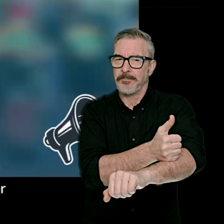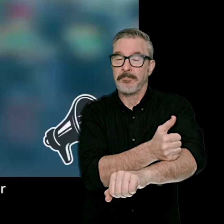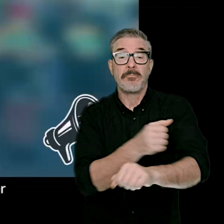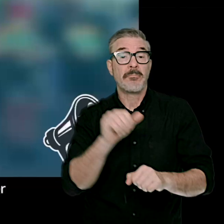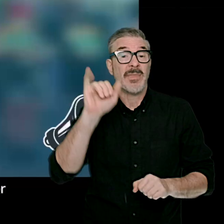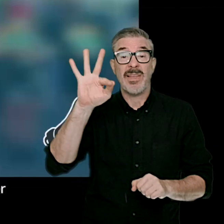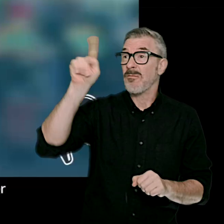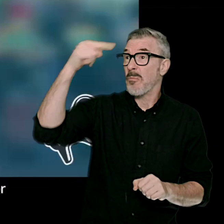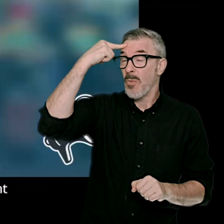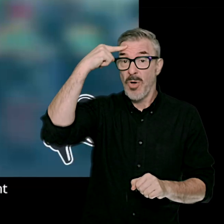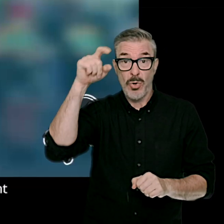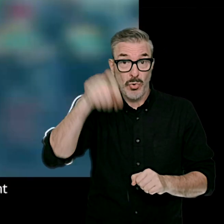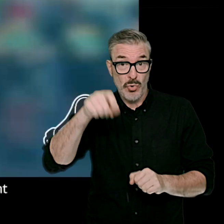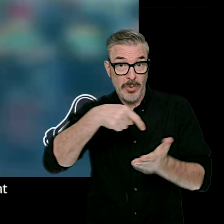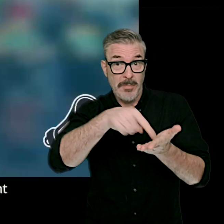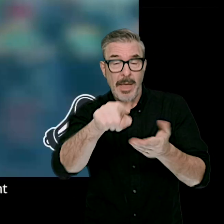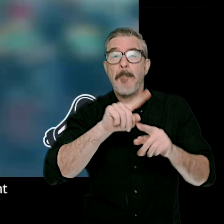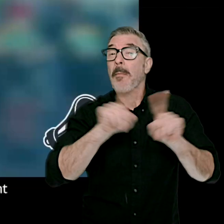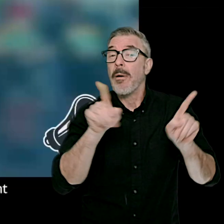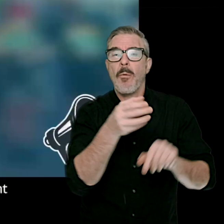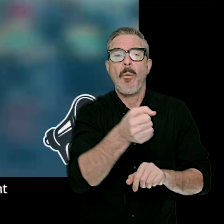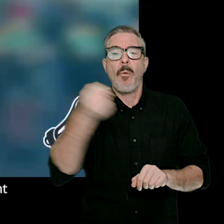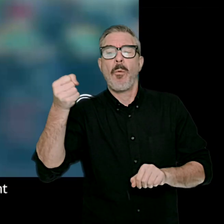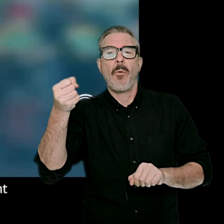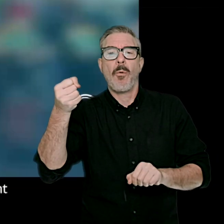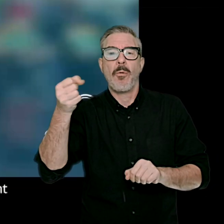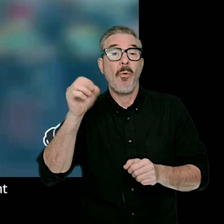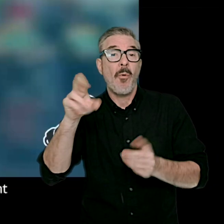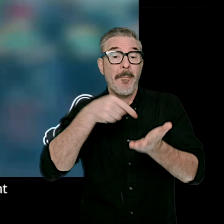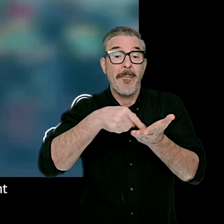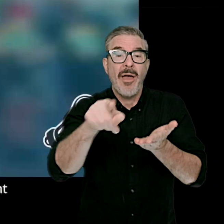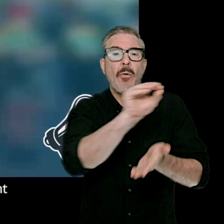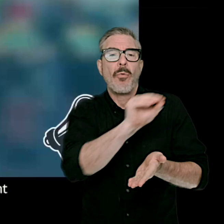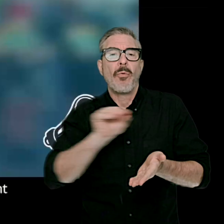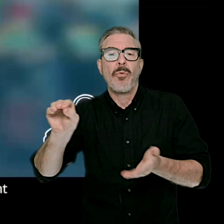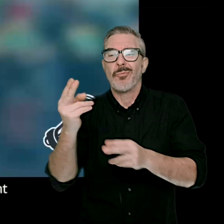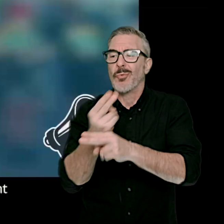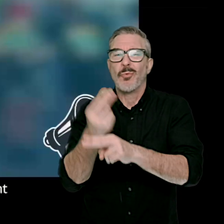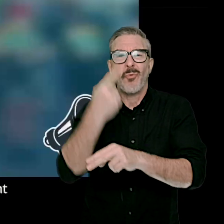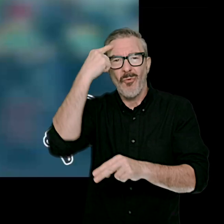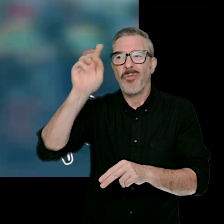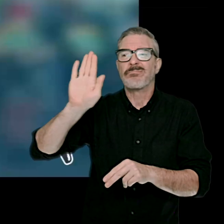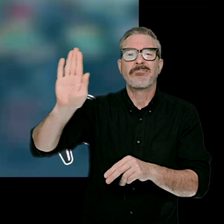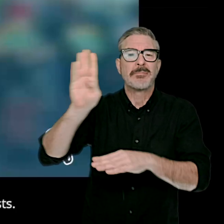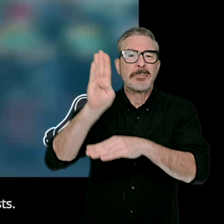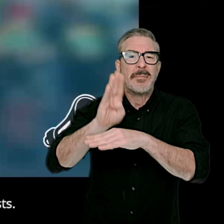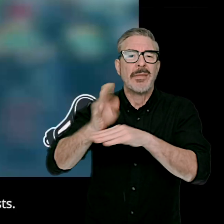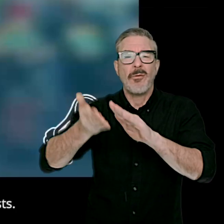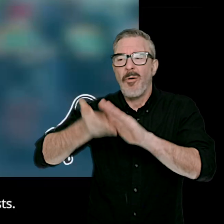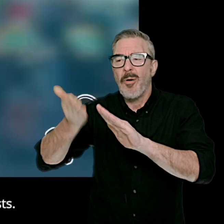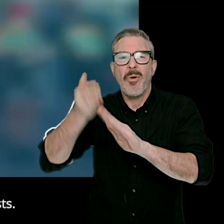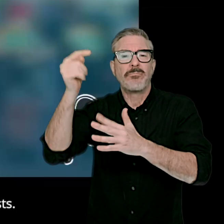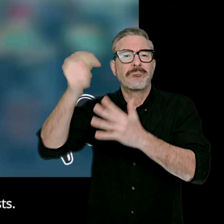not directly or indirectly withhold, deduct, or require payment of all part of an employee's wage for